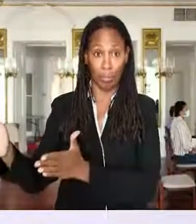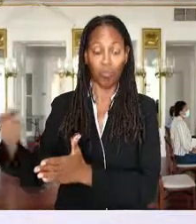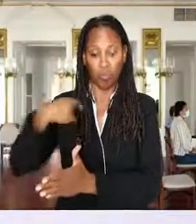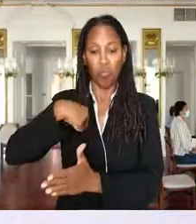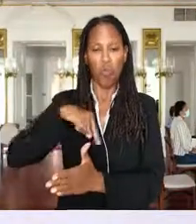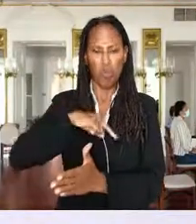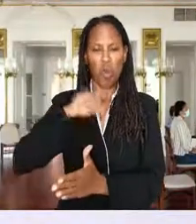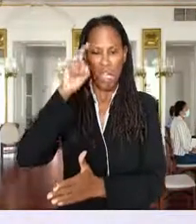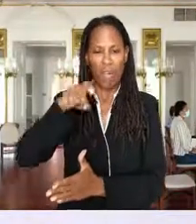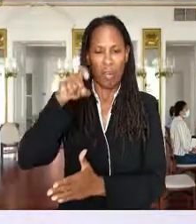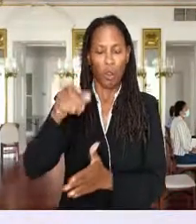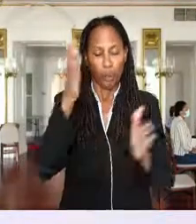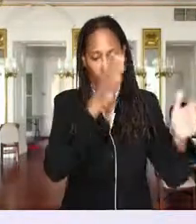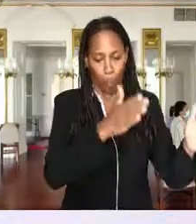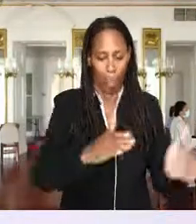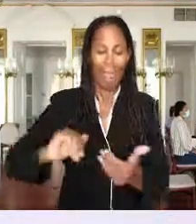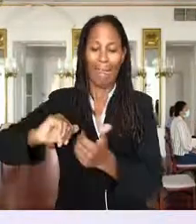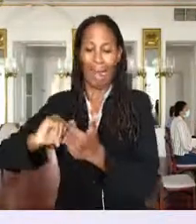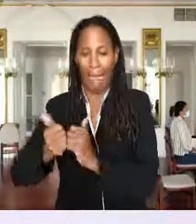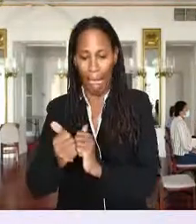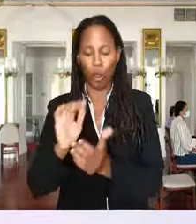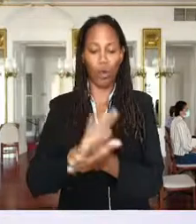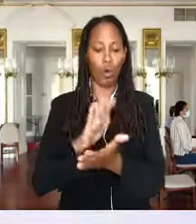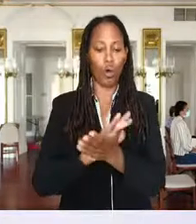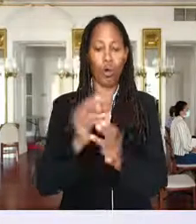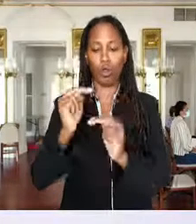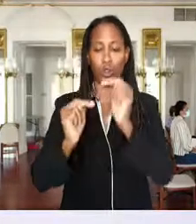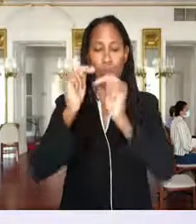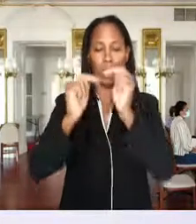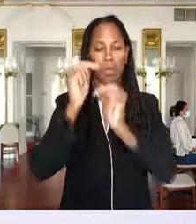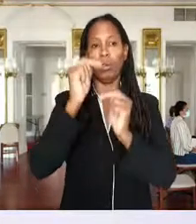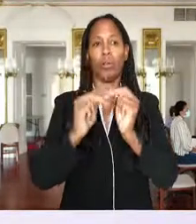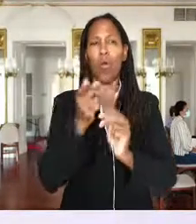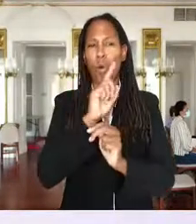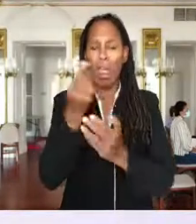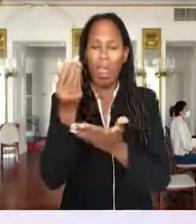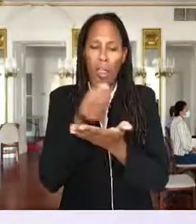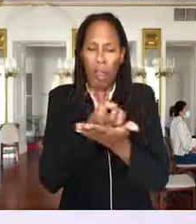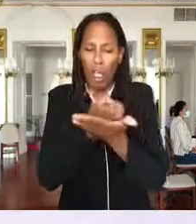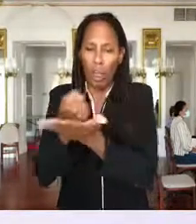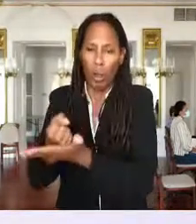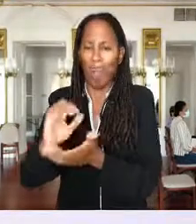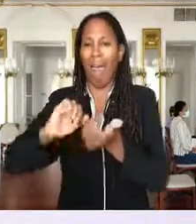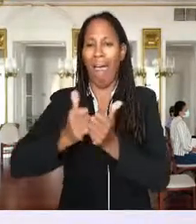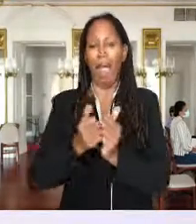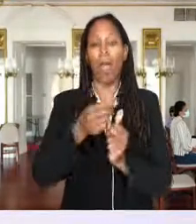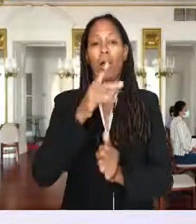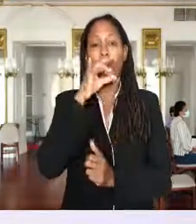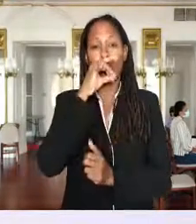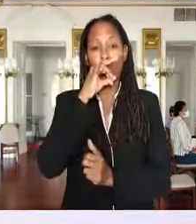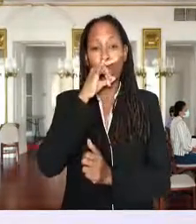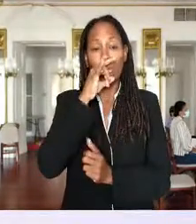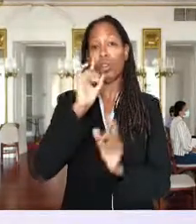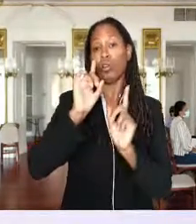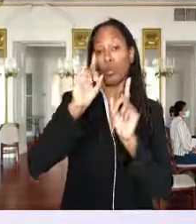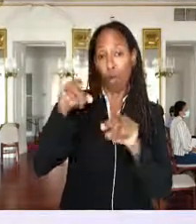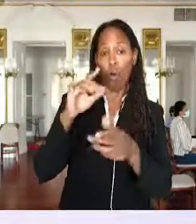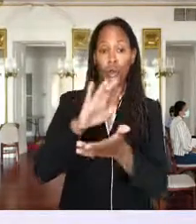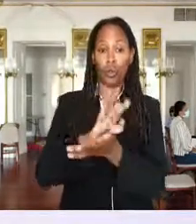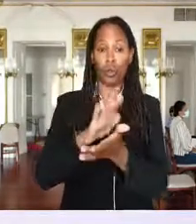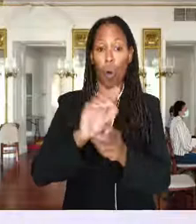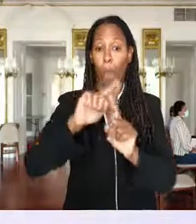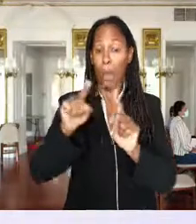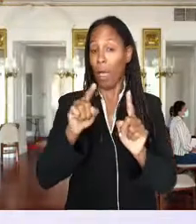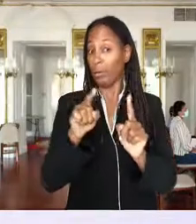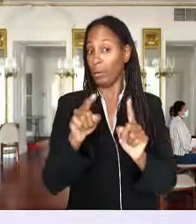gonna build these schools, what they're gonna have in them, what kind of equipment, how many kids are gonna go to each school, all of that. But better than